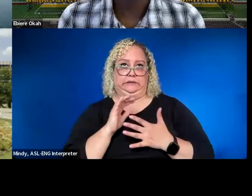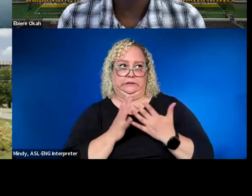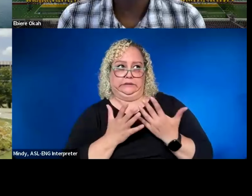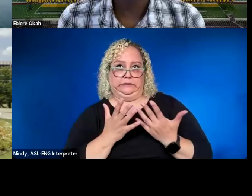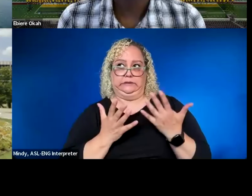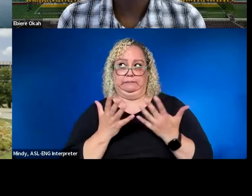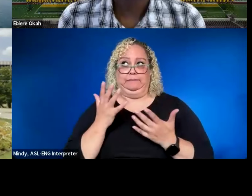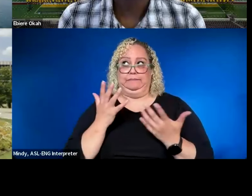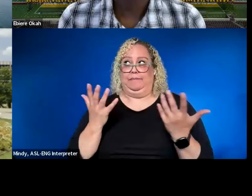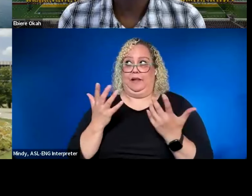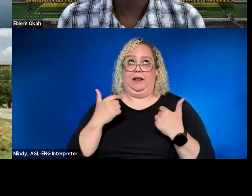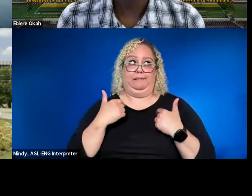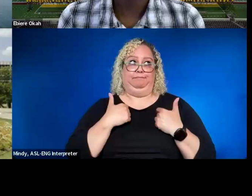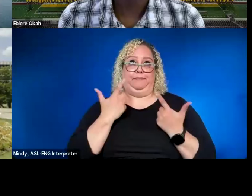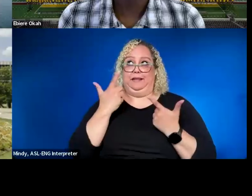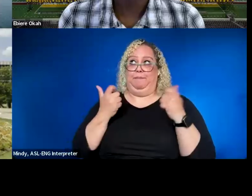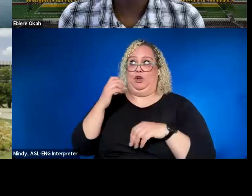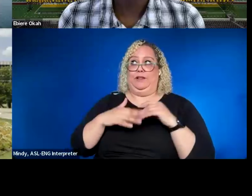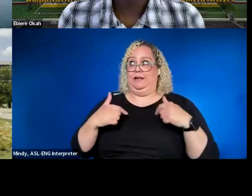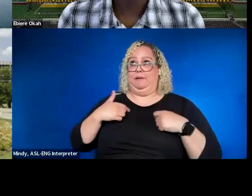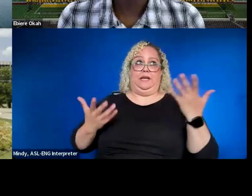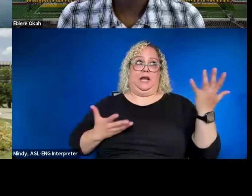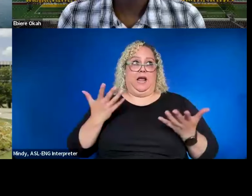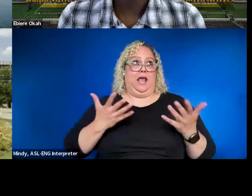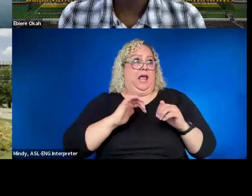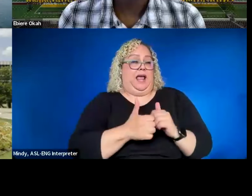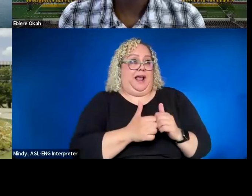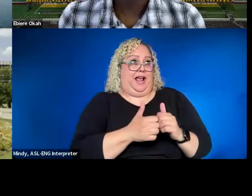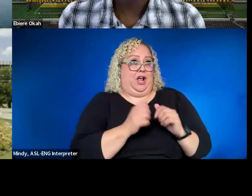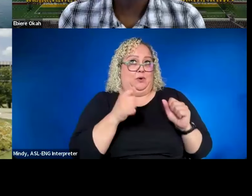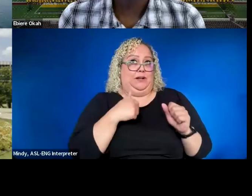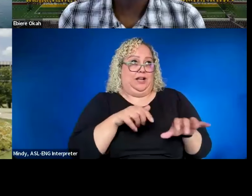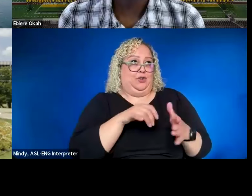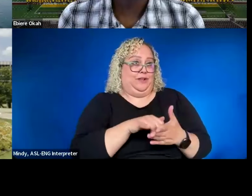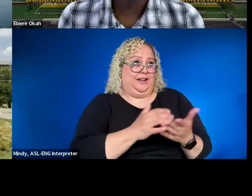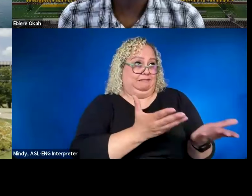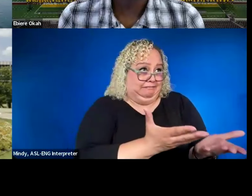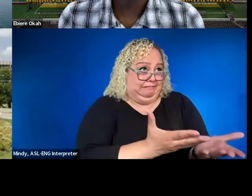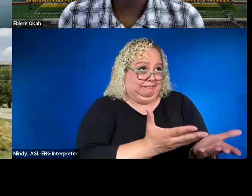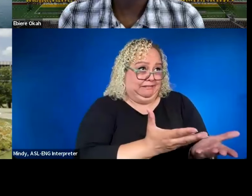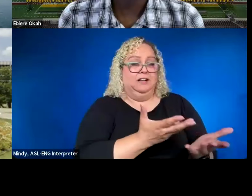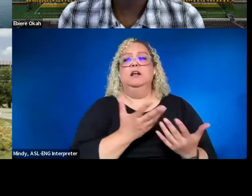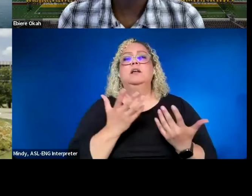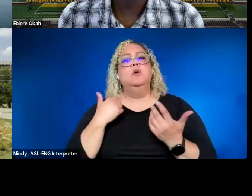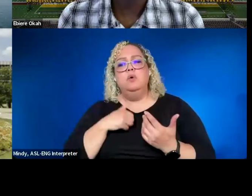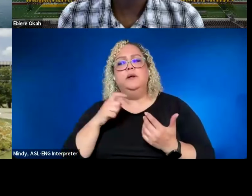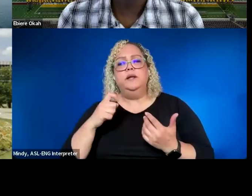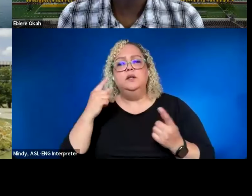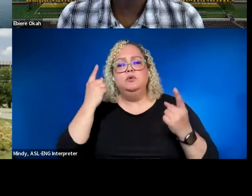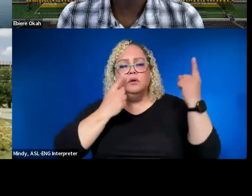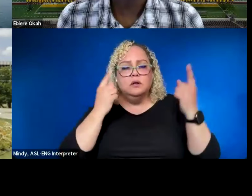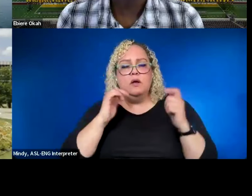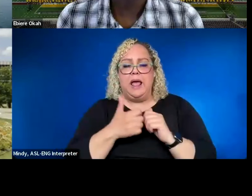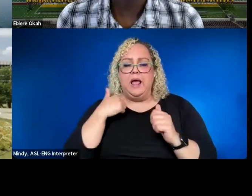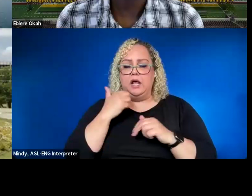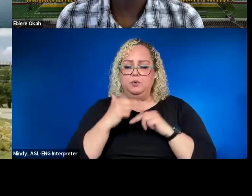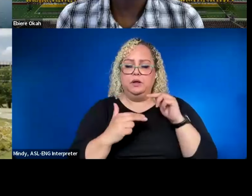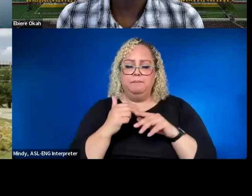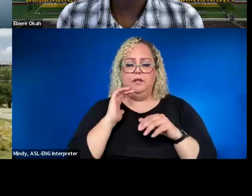bigger than me. How do I do this? Right? And we need to think about the ways in which we build our teams, not just as